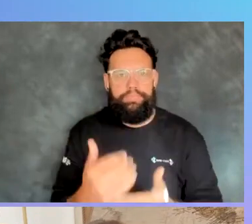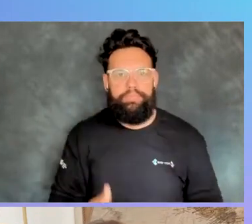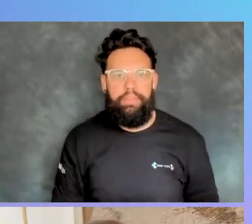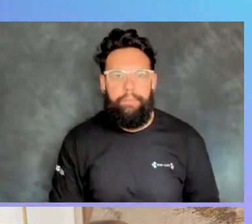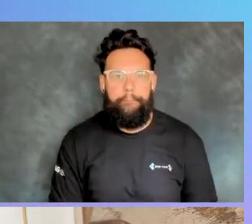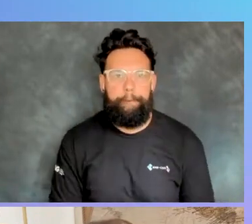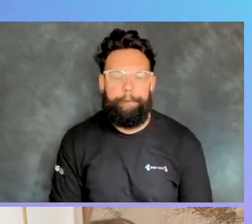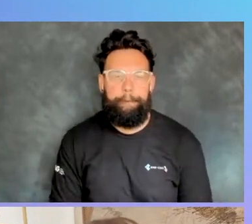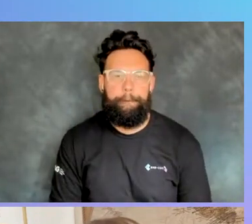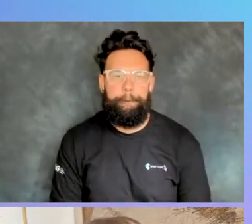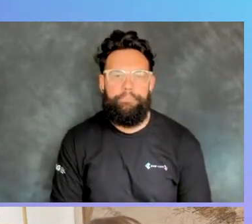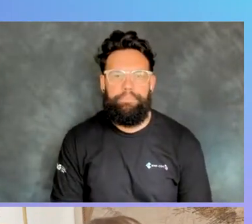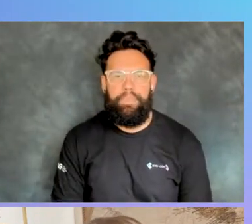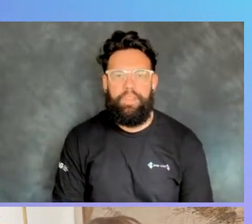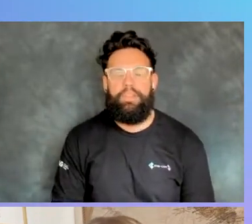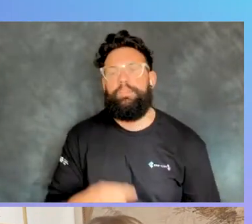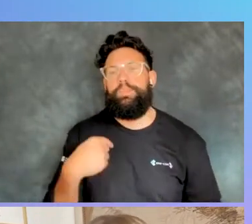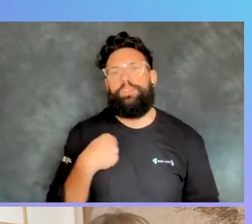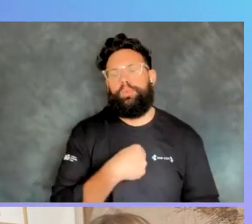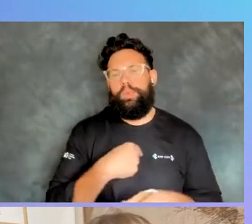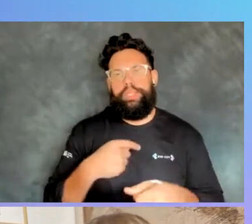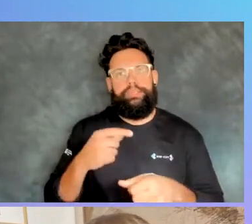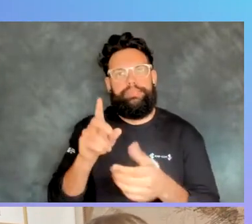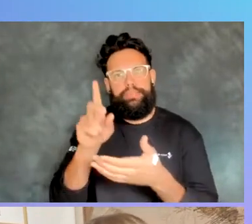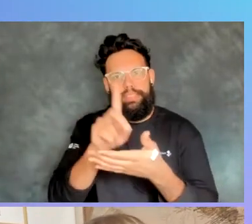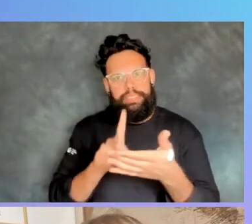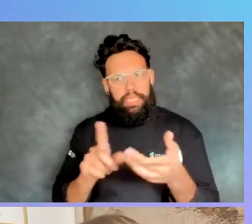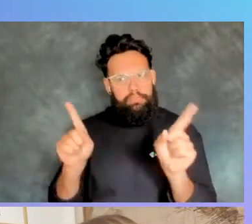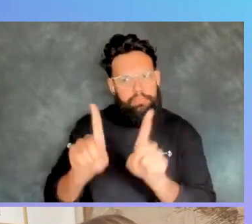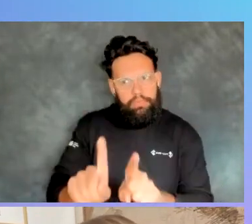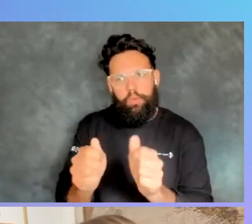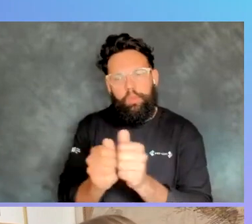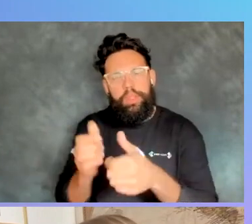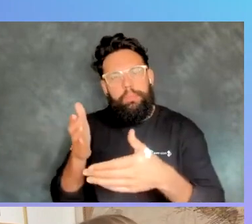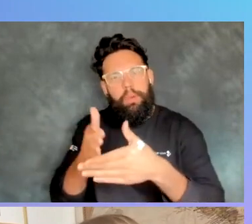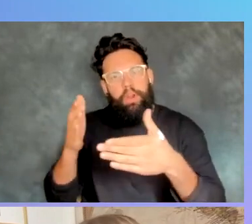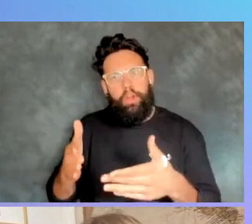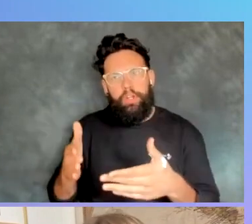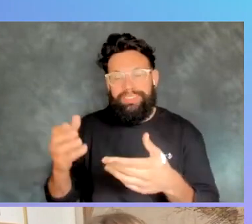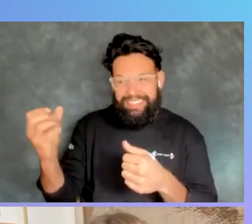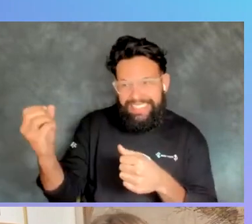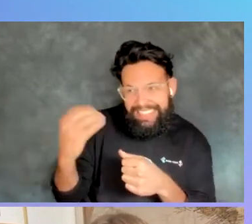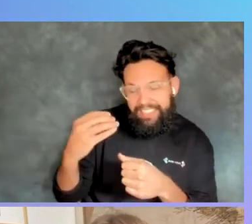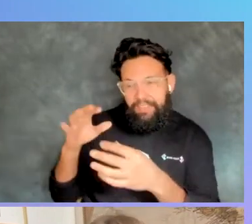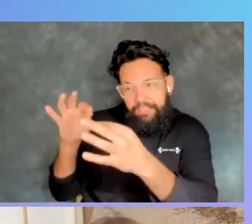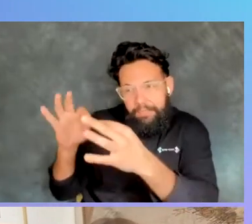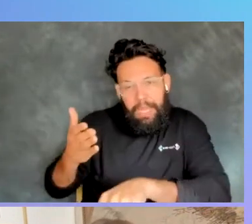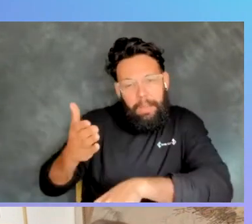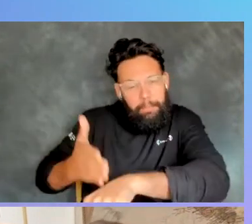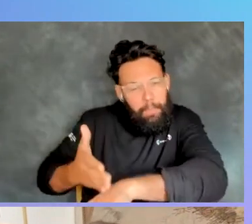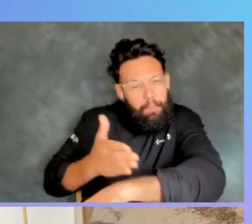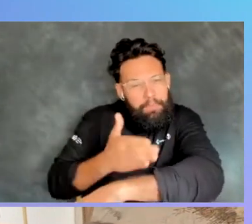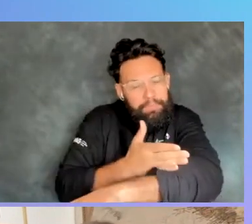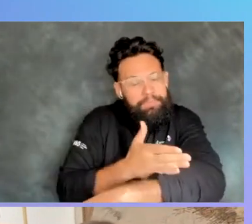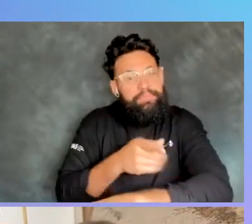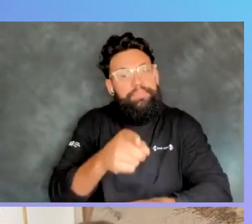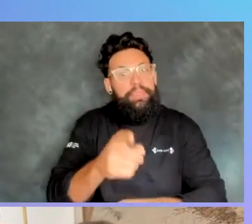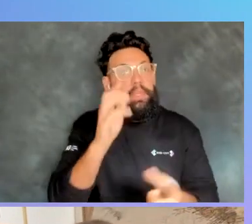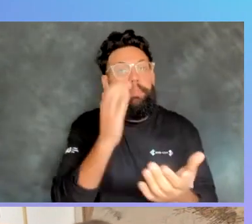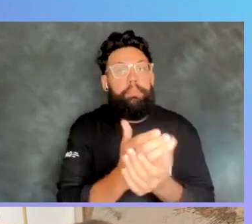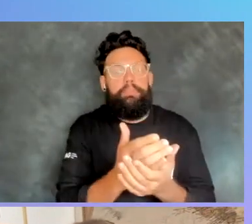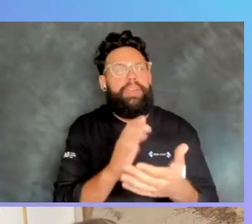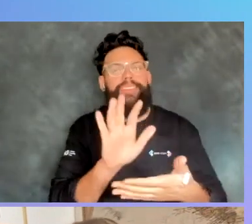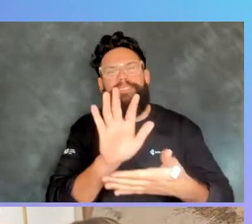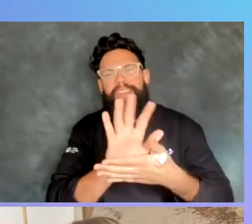So we co-designed with our partners at the library, and we kept improving with their feedback. The GIF on this slide shows hands exploring